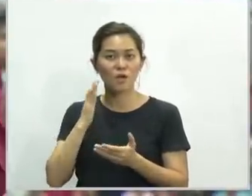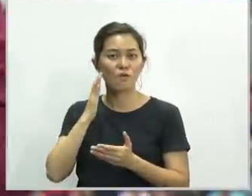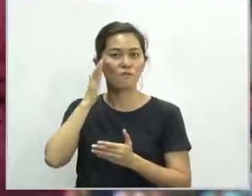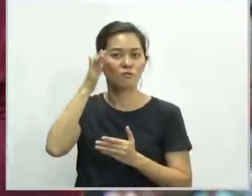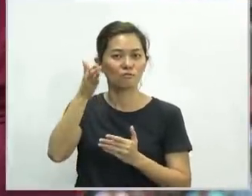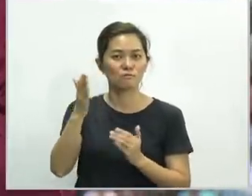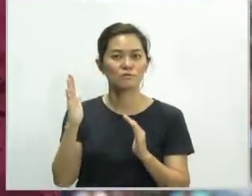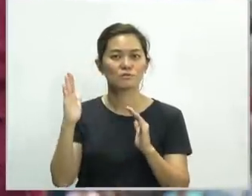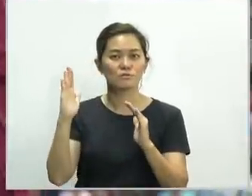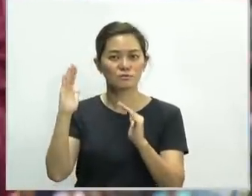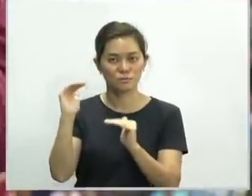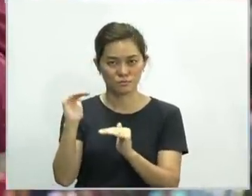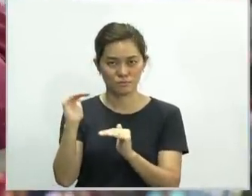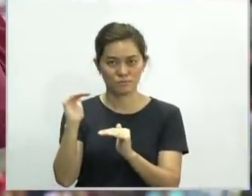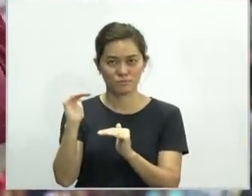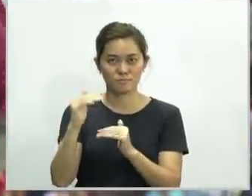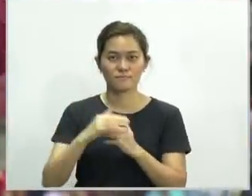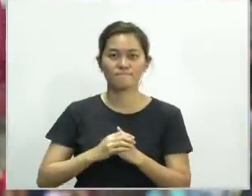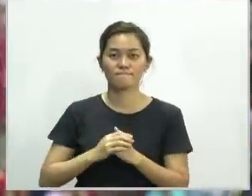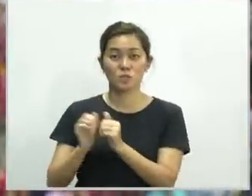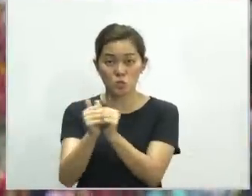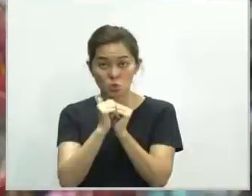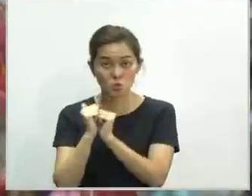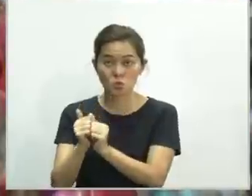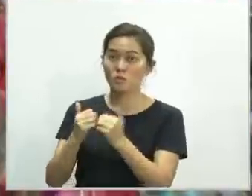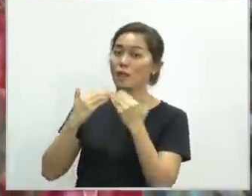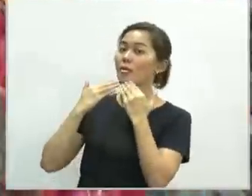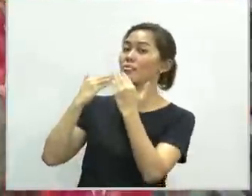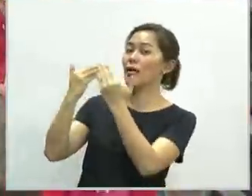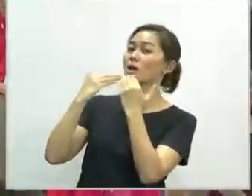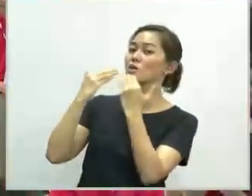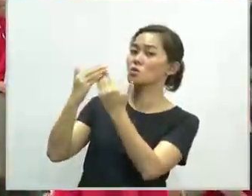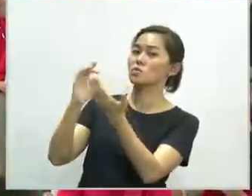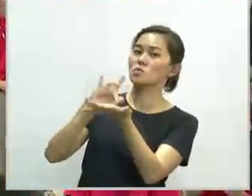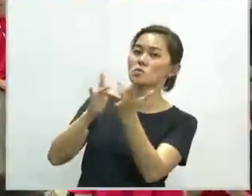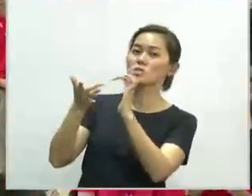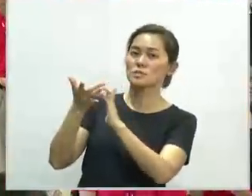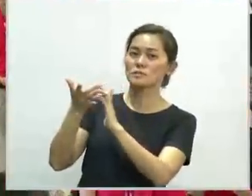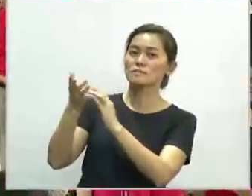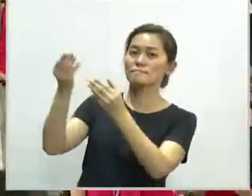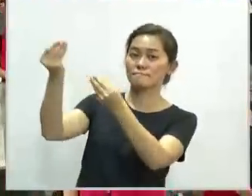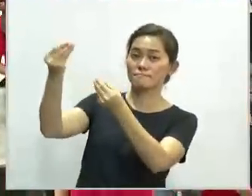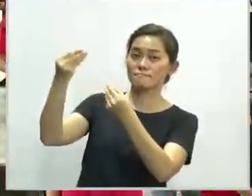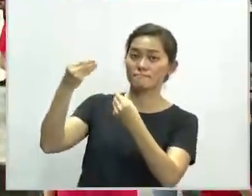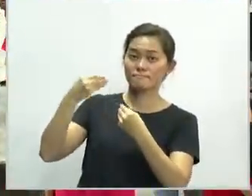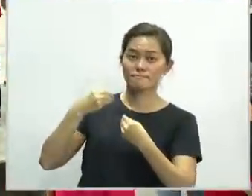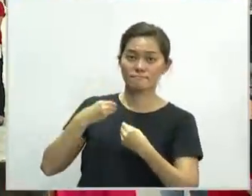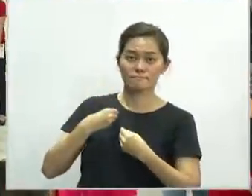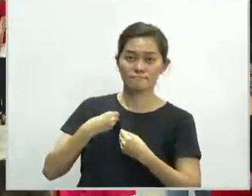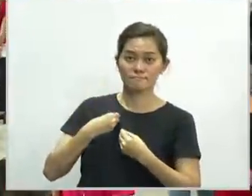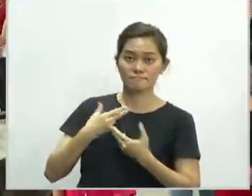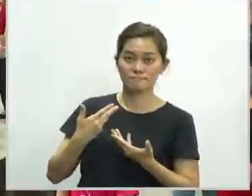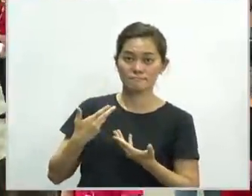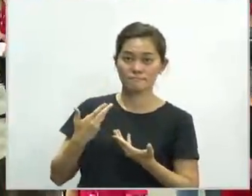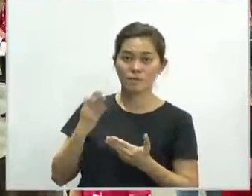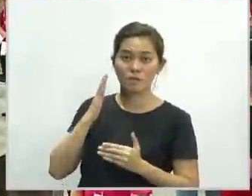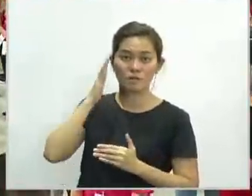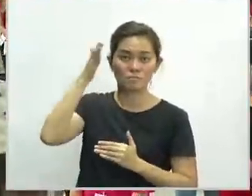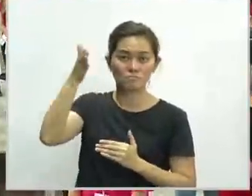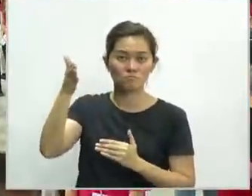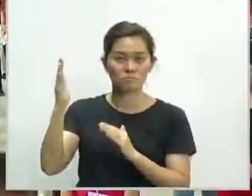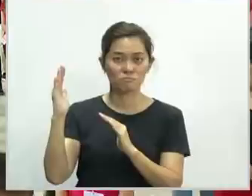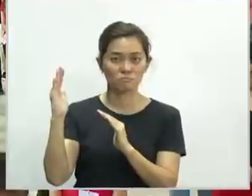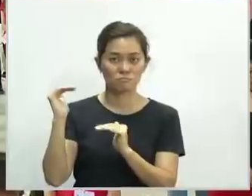the future. Together, thank you, Jesus, for offering me a hope for